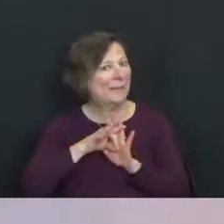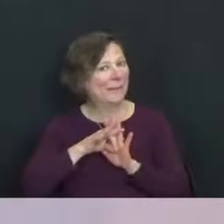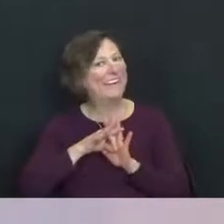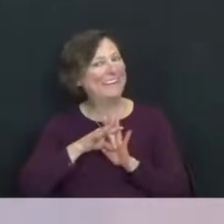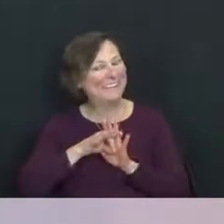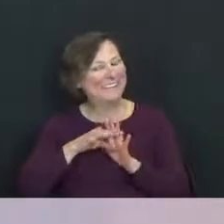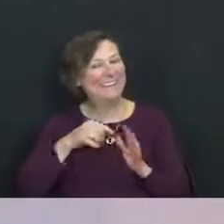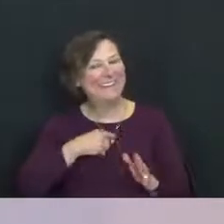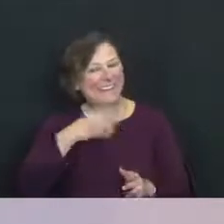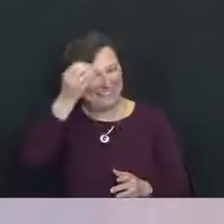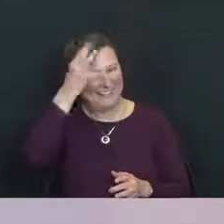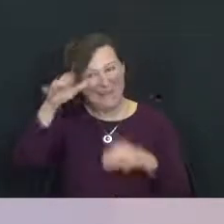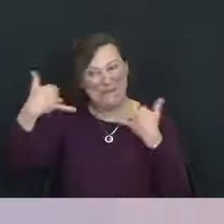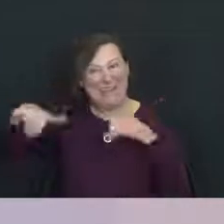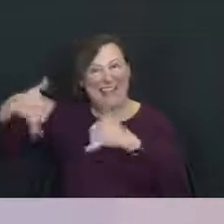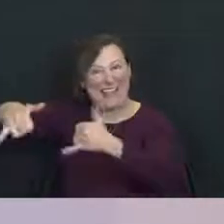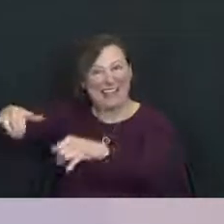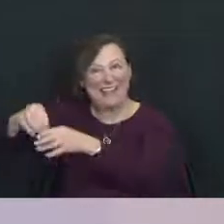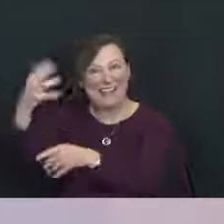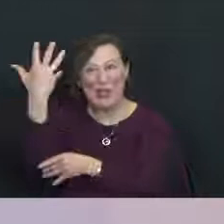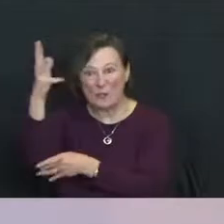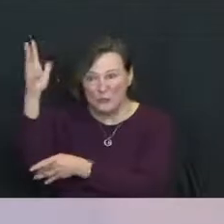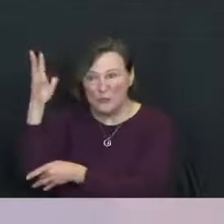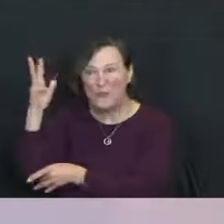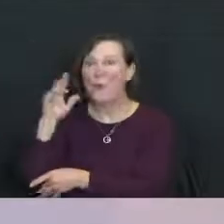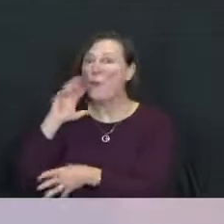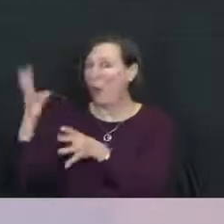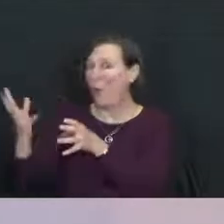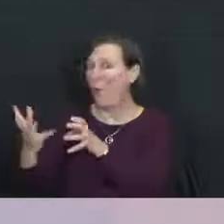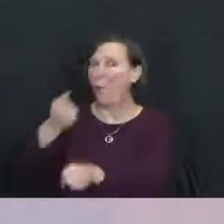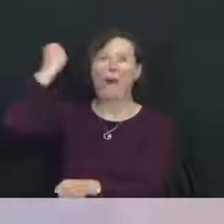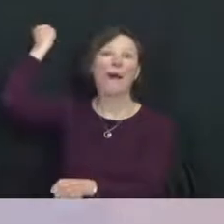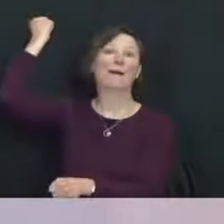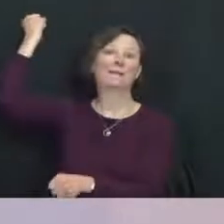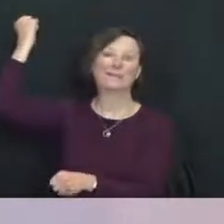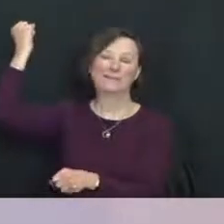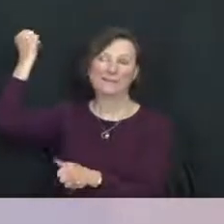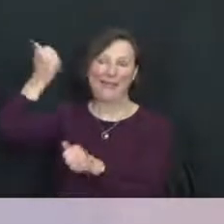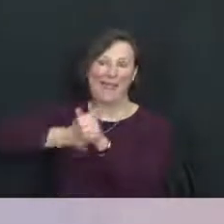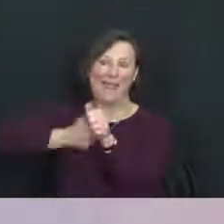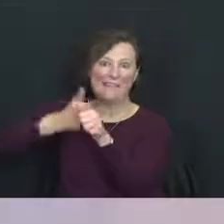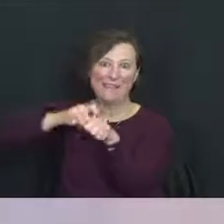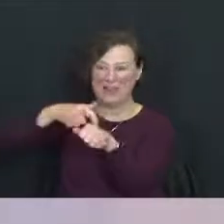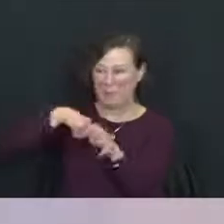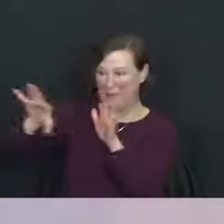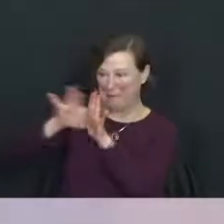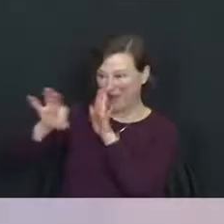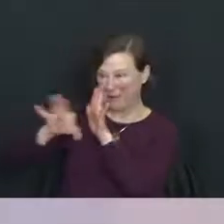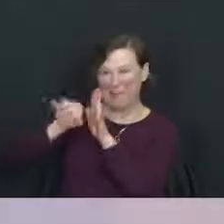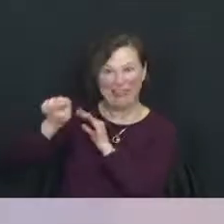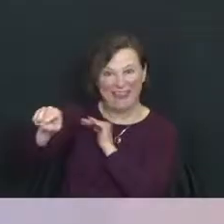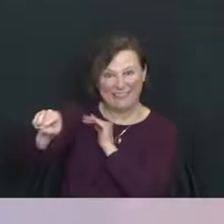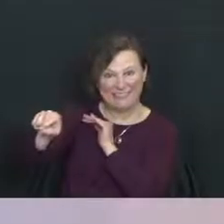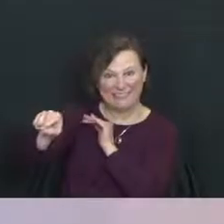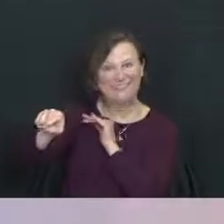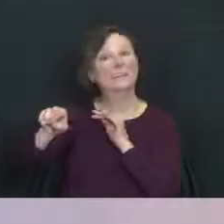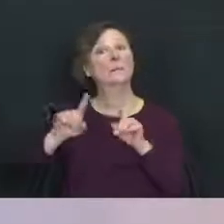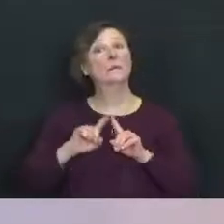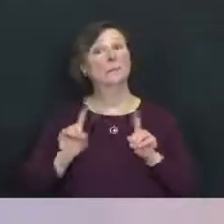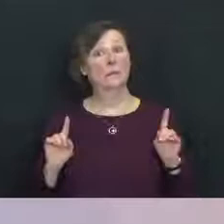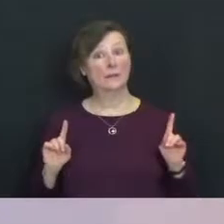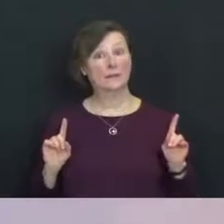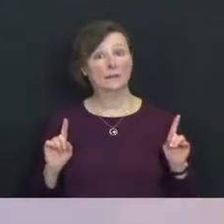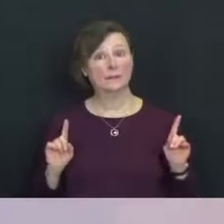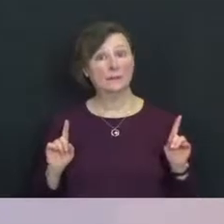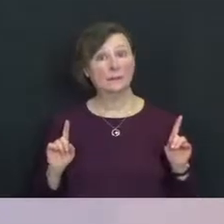can tell you, playing in the woods would have won out every time. Yet,